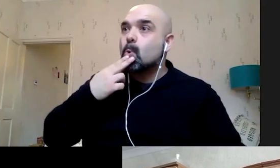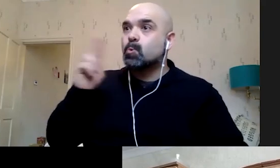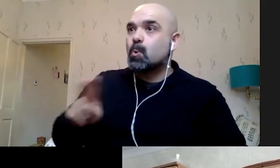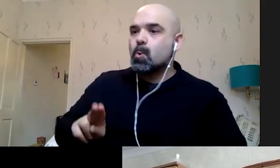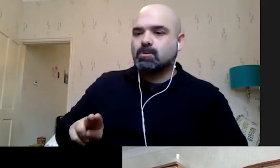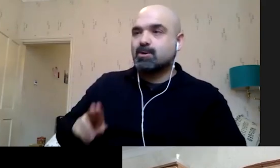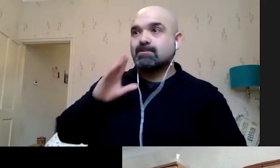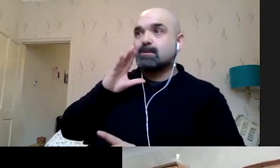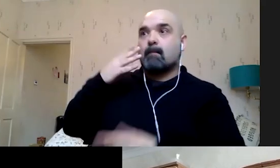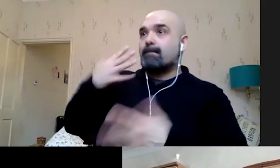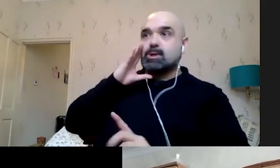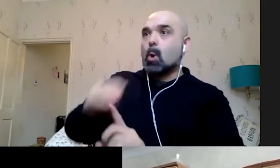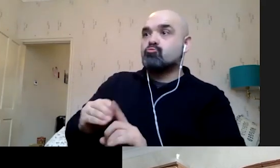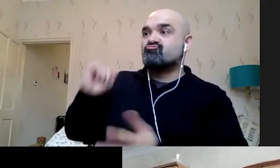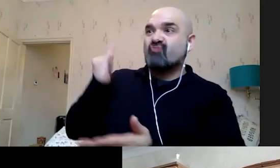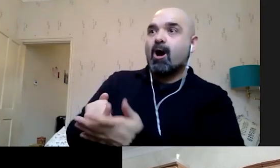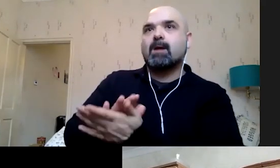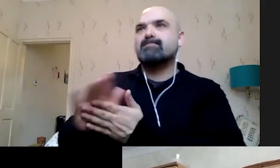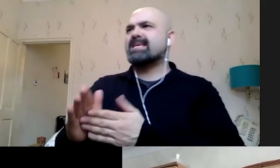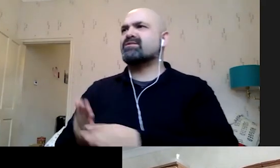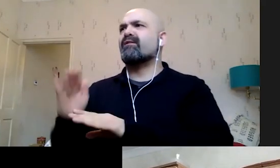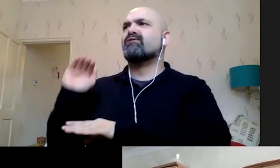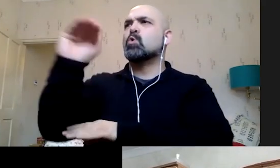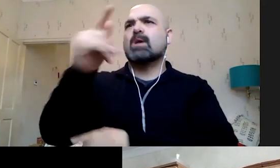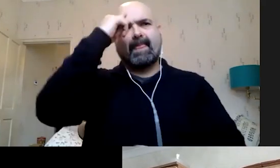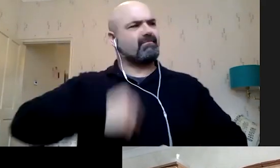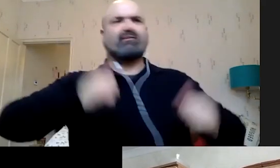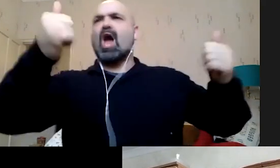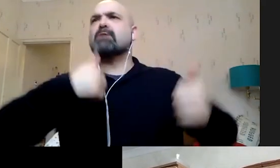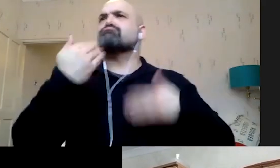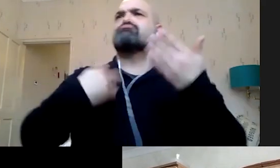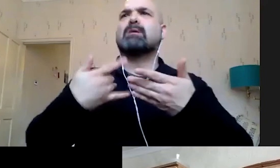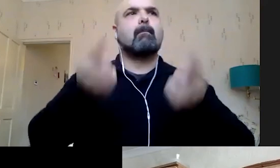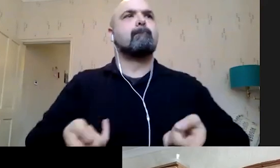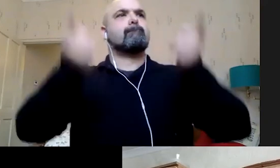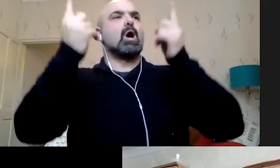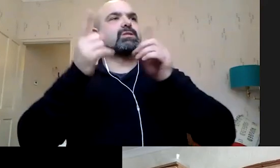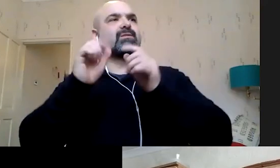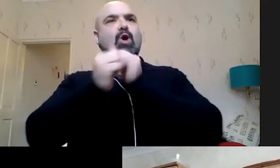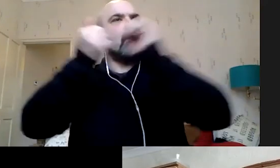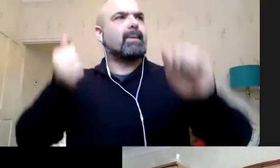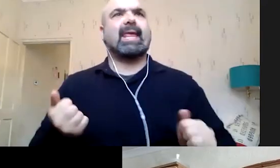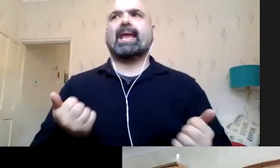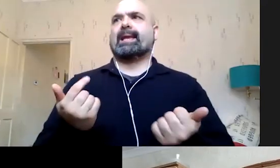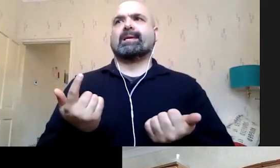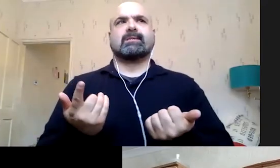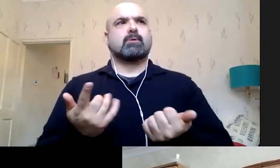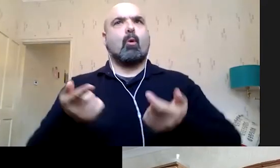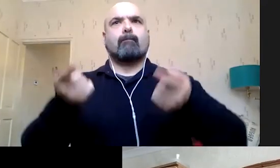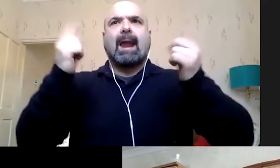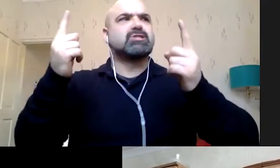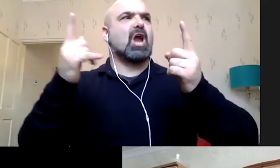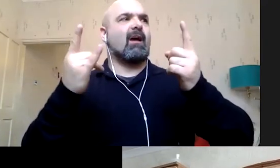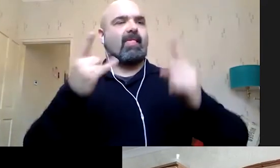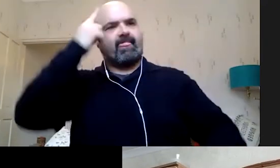needs to be stopped, this can't go on, then what if that person becomes the CEO of a company? Or what if that person becomes high up working manager? Then